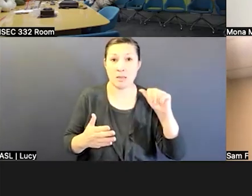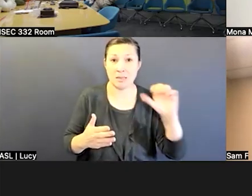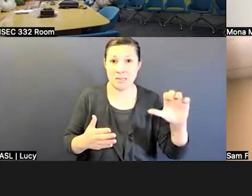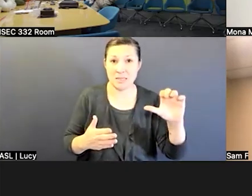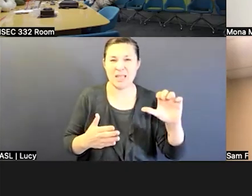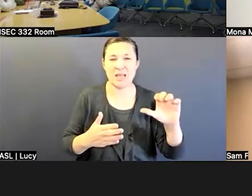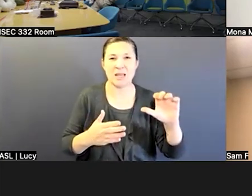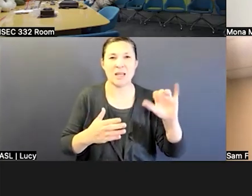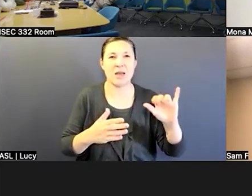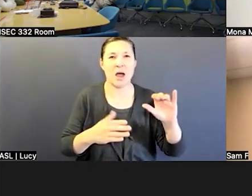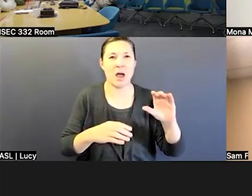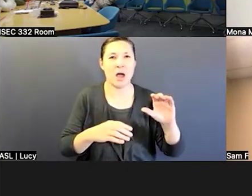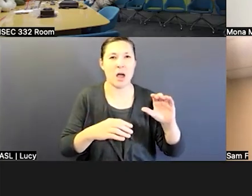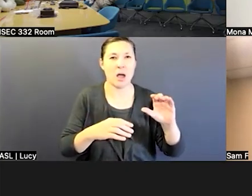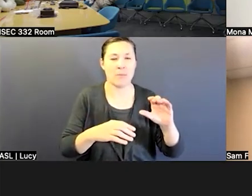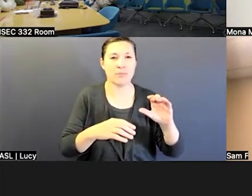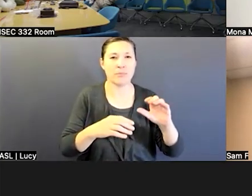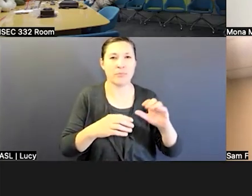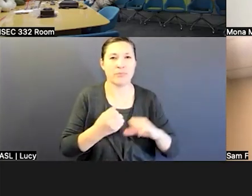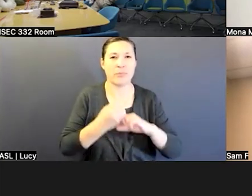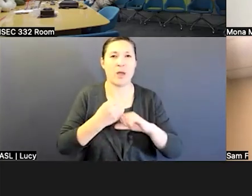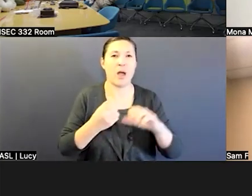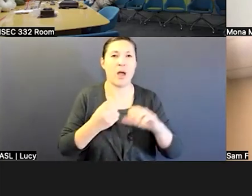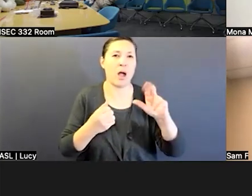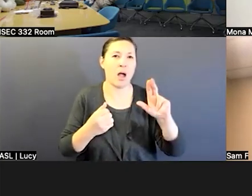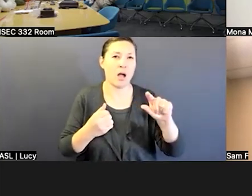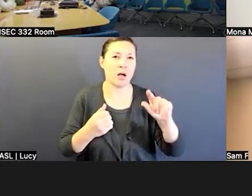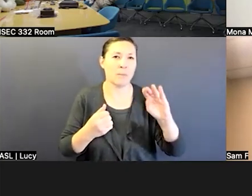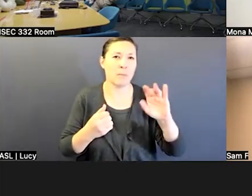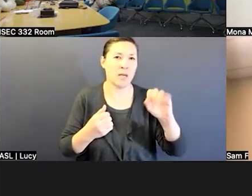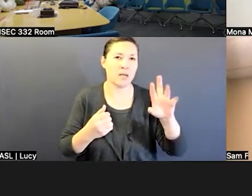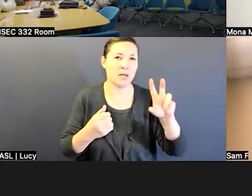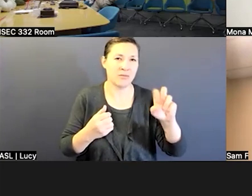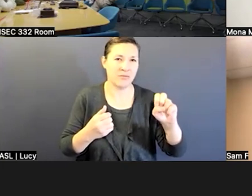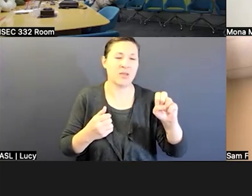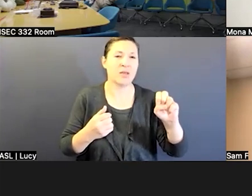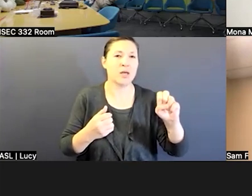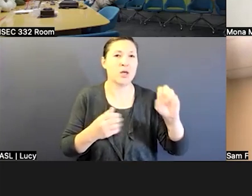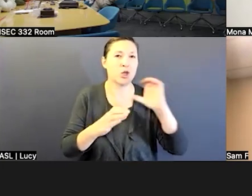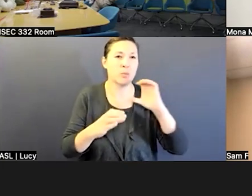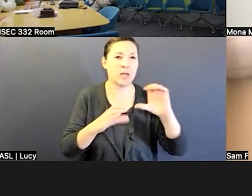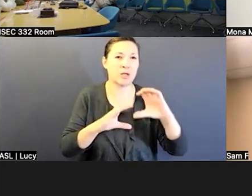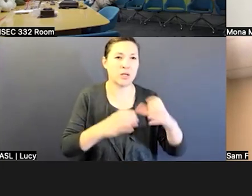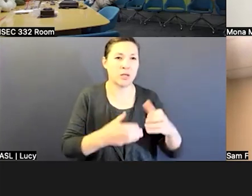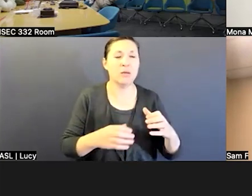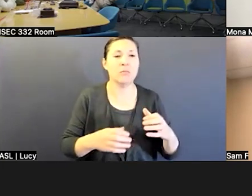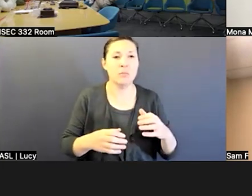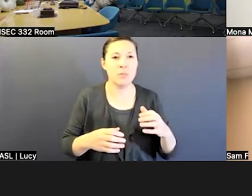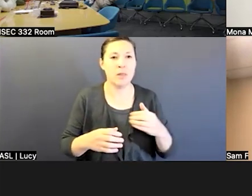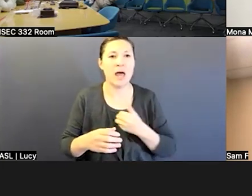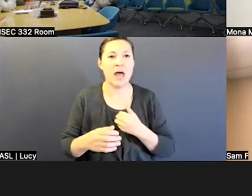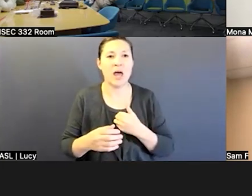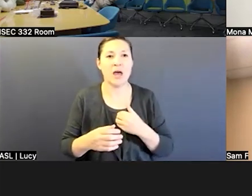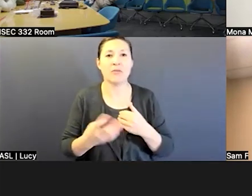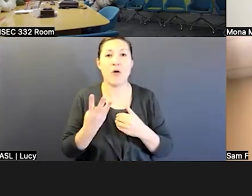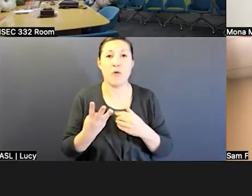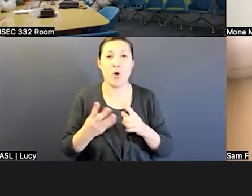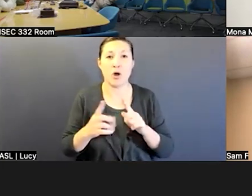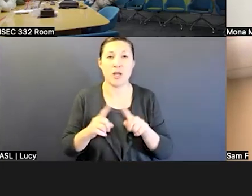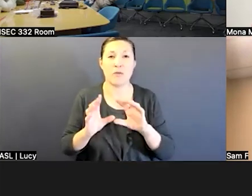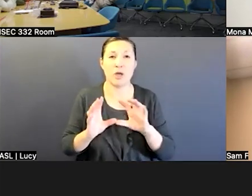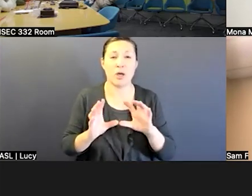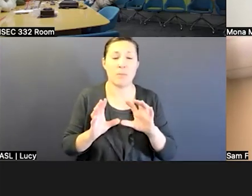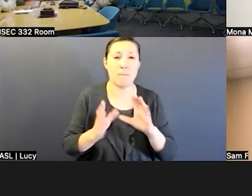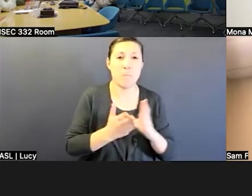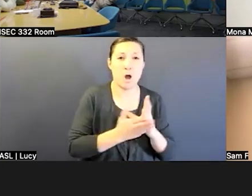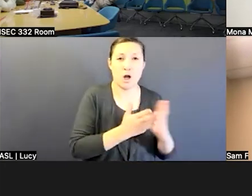class, I have a group project that has 4 different components, so that they can learn technology, play with it, do